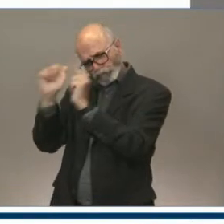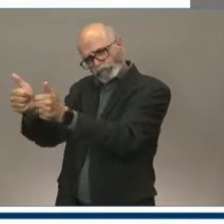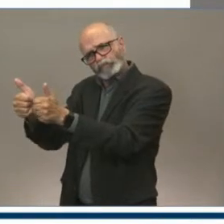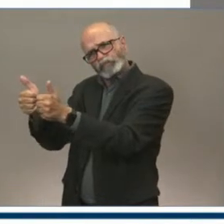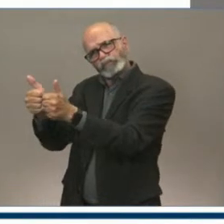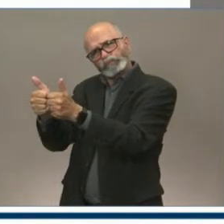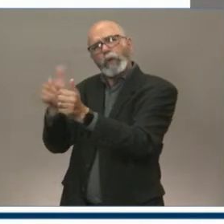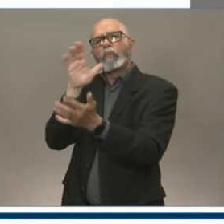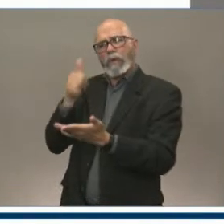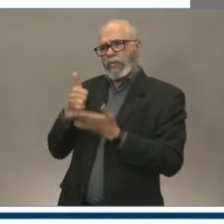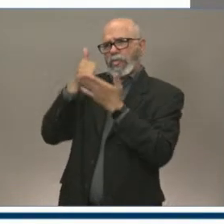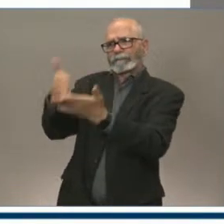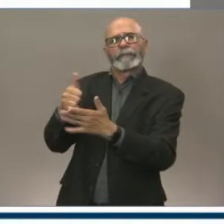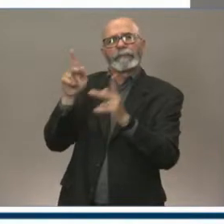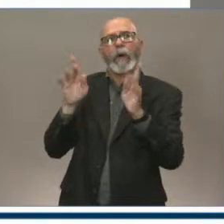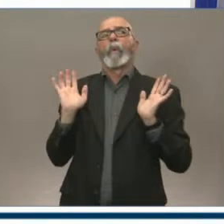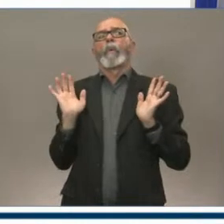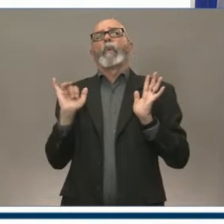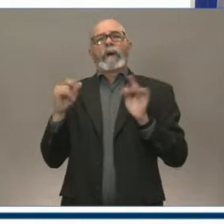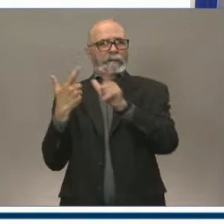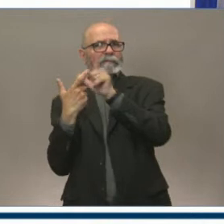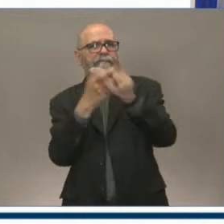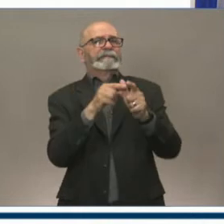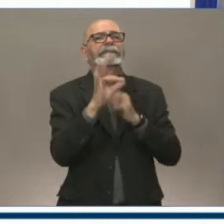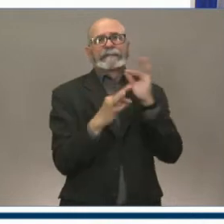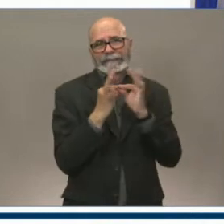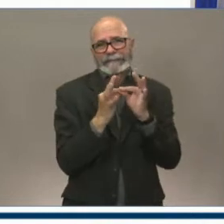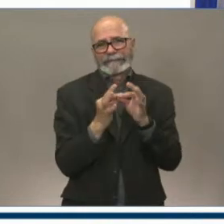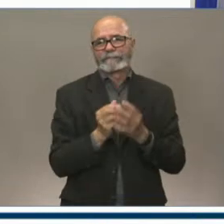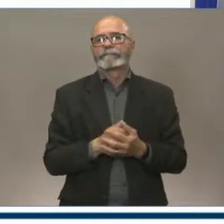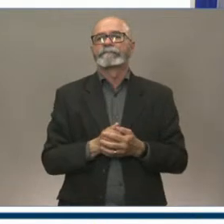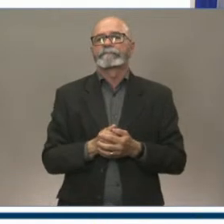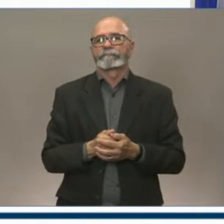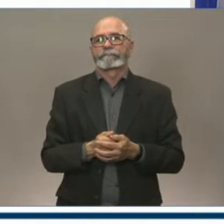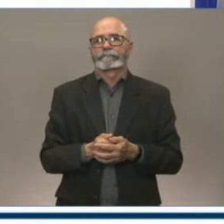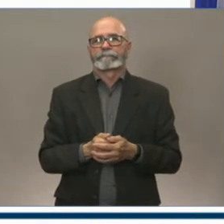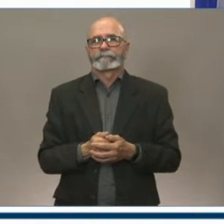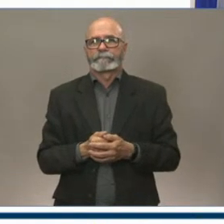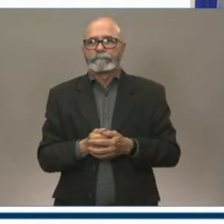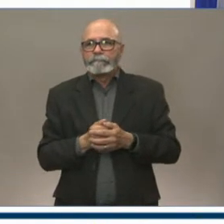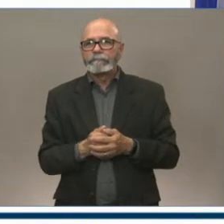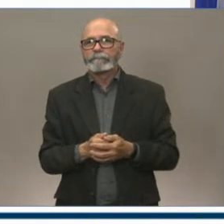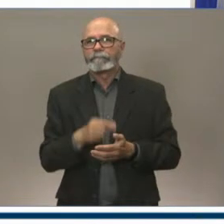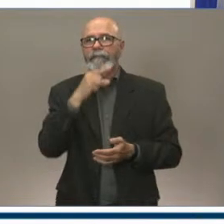better. Next, we'll go to Tim Bousquet from the Halifax Examiner. Go ahead, Tim.